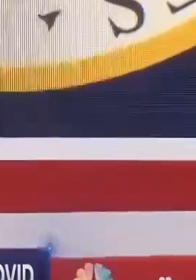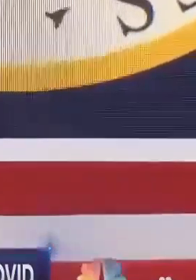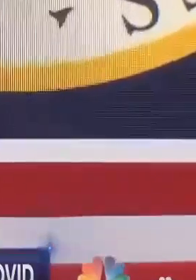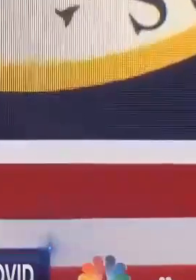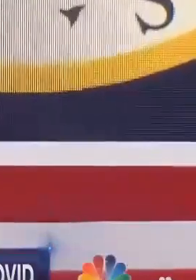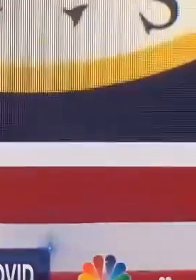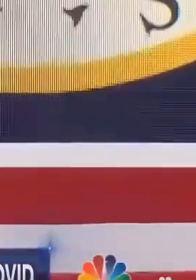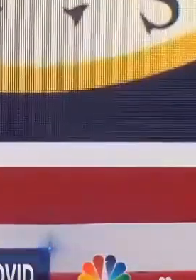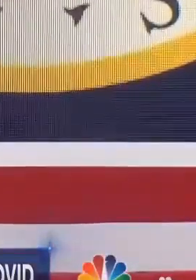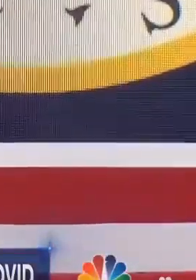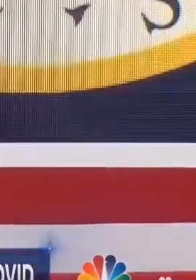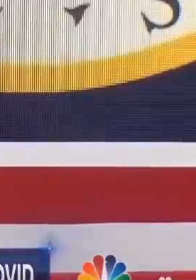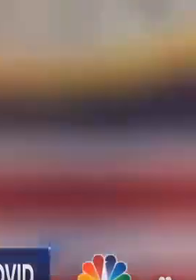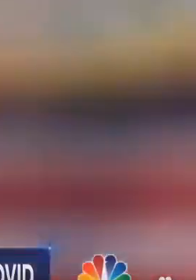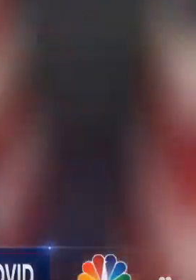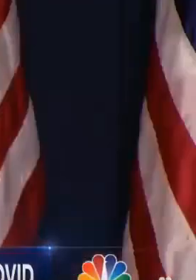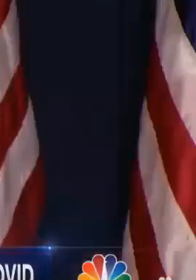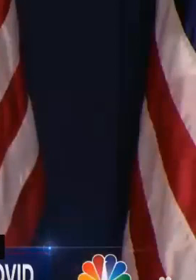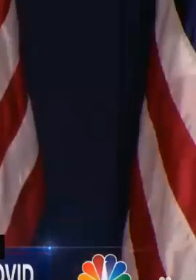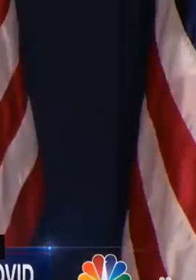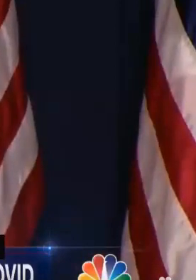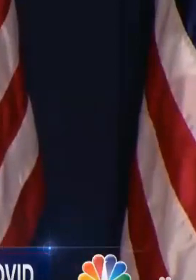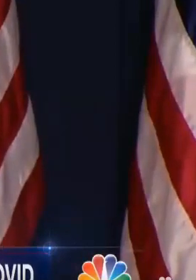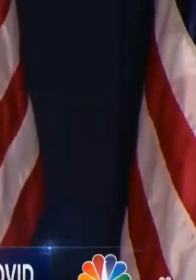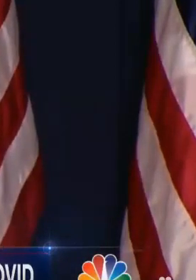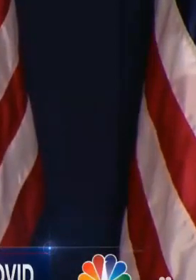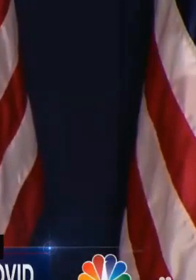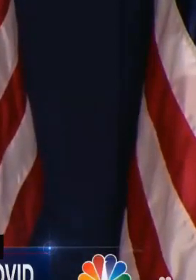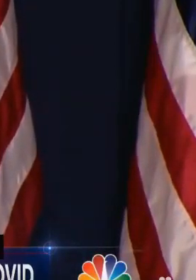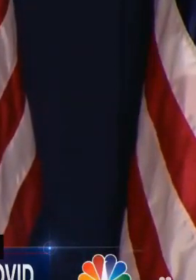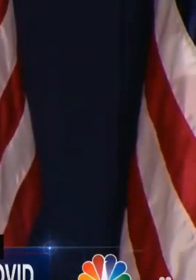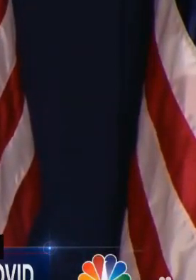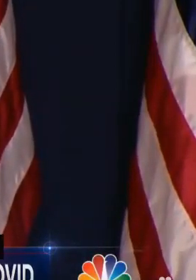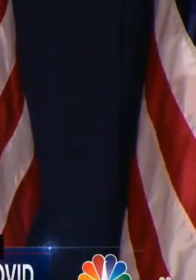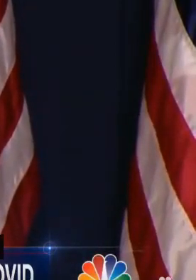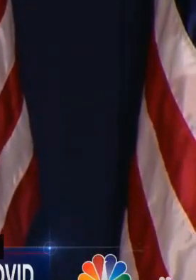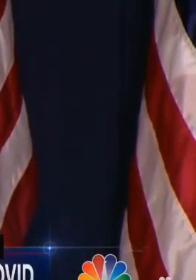a defender of American values. America's heroes